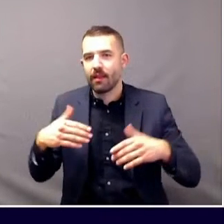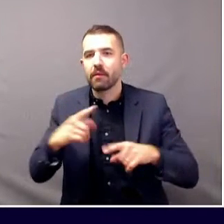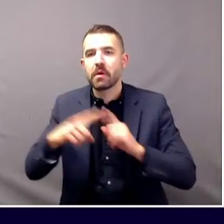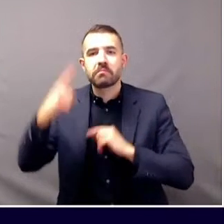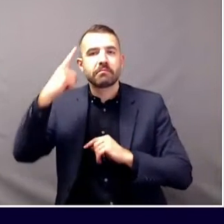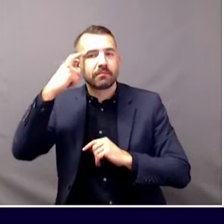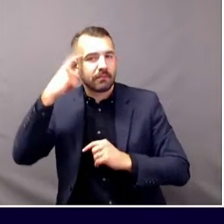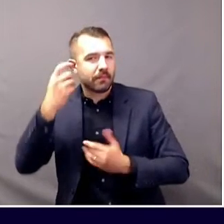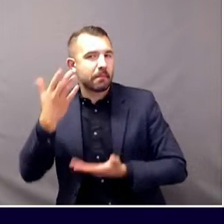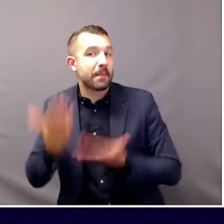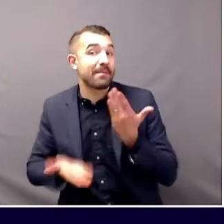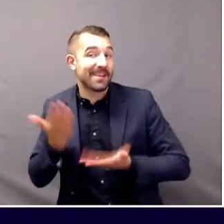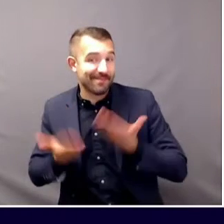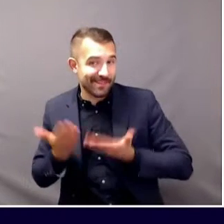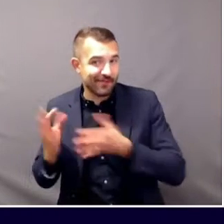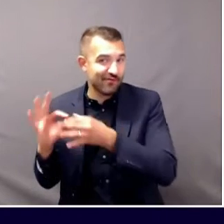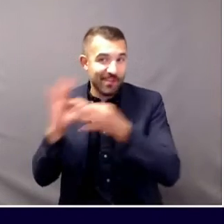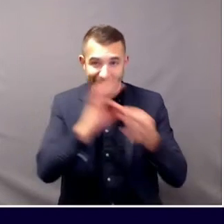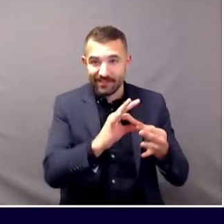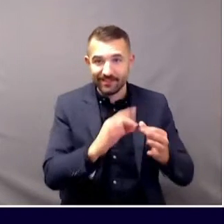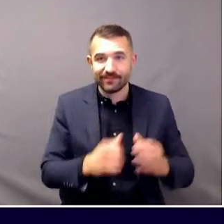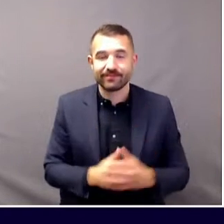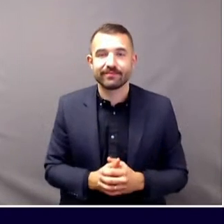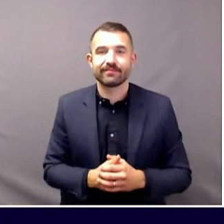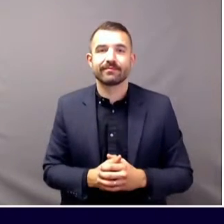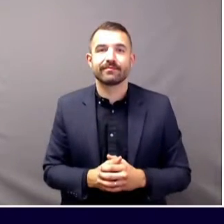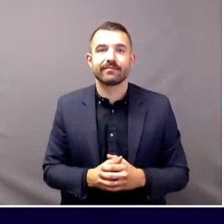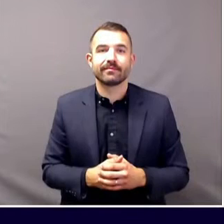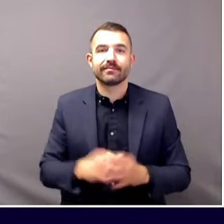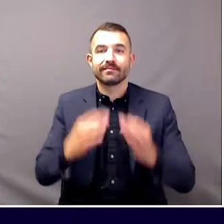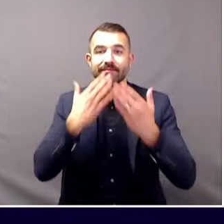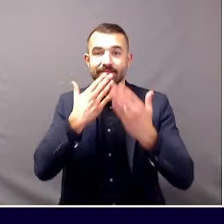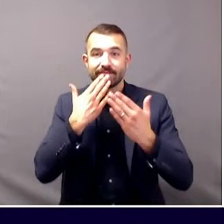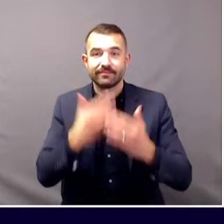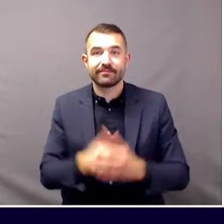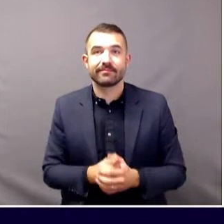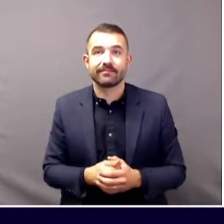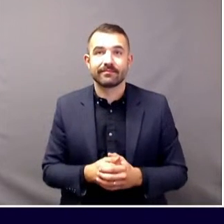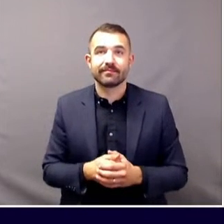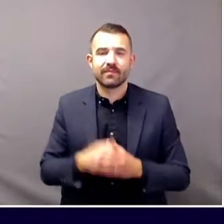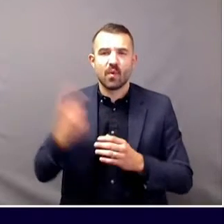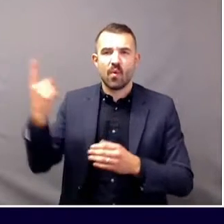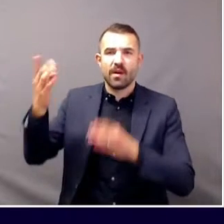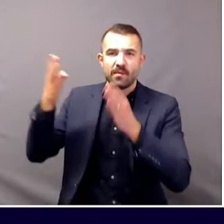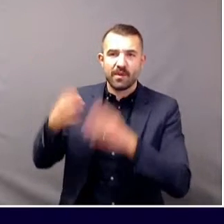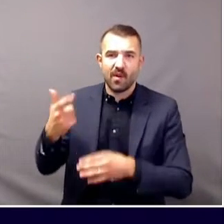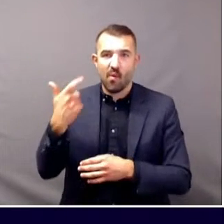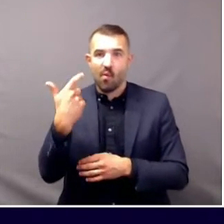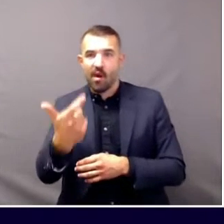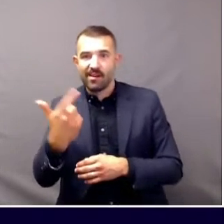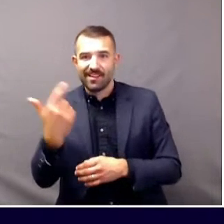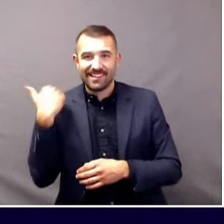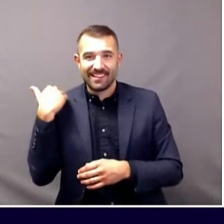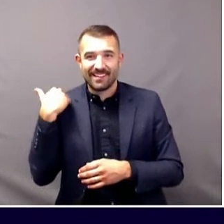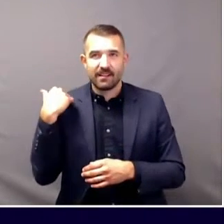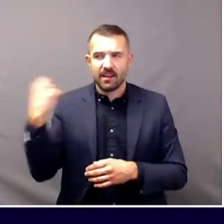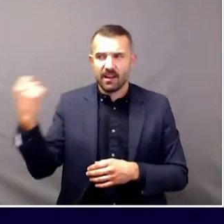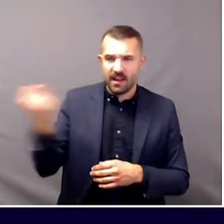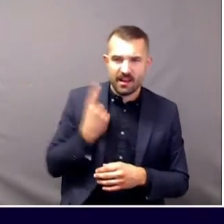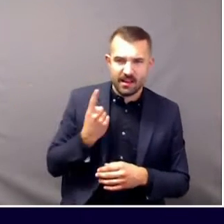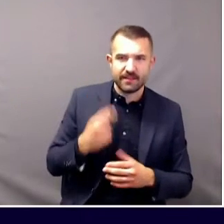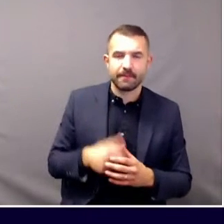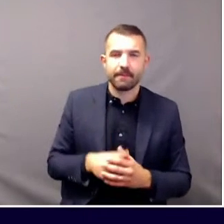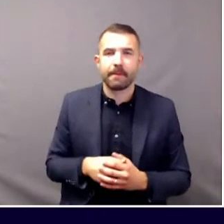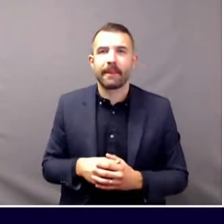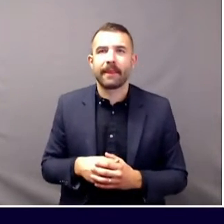All right, thank you. And one very brief question. We heard from a viewer who is concerned about some people that she knows who are planning to visit Maine for Thanksgiving